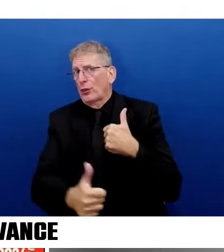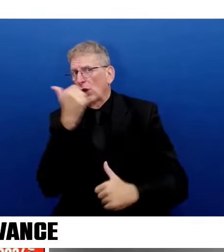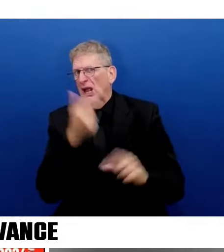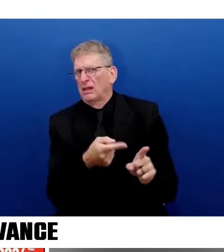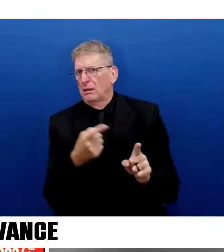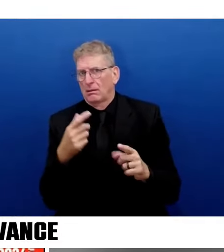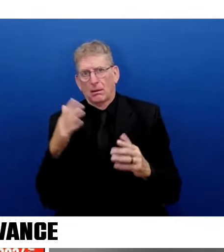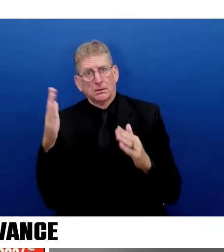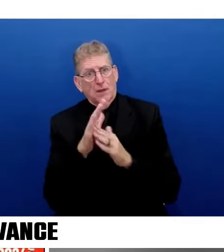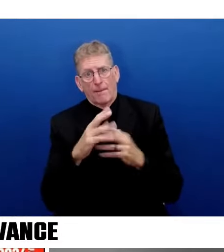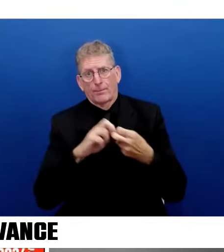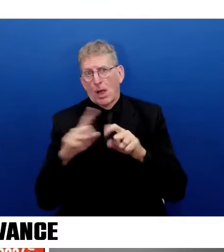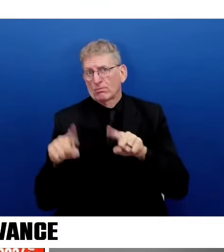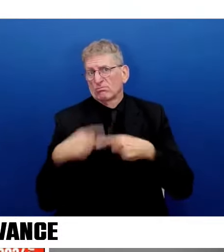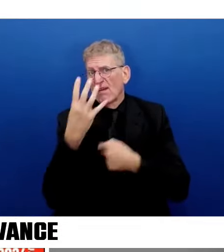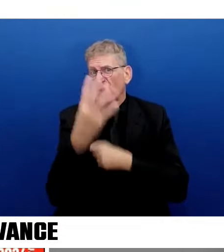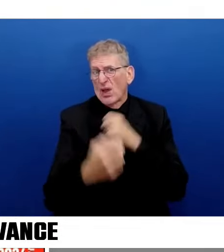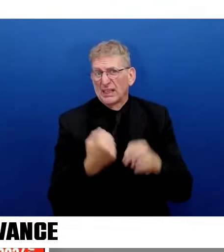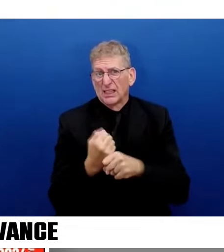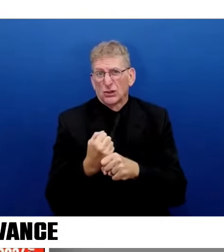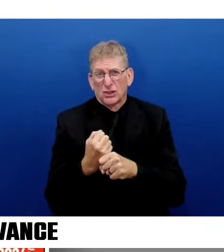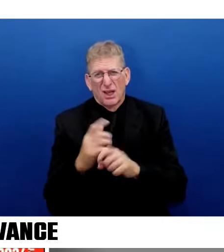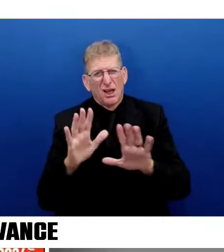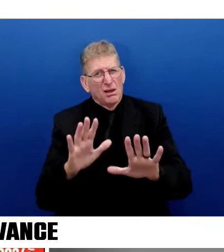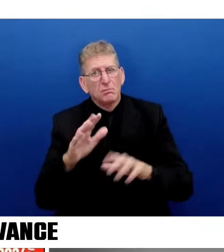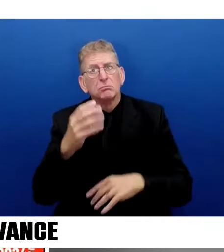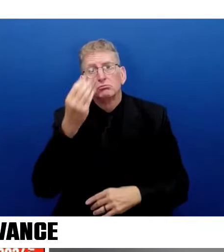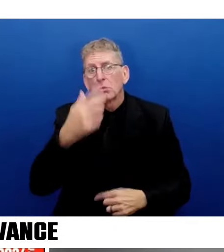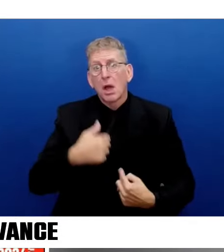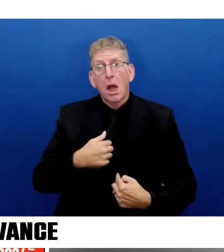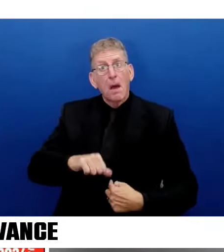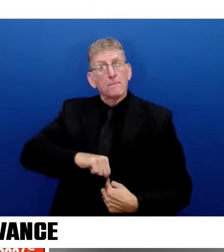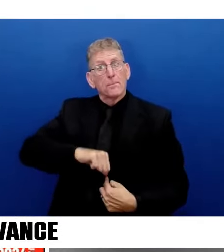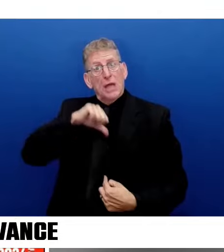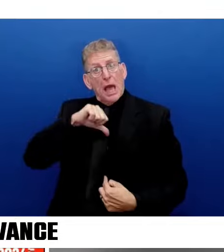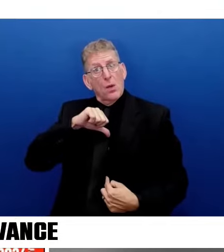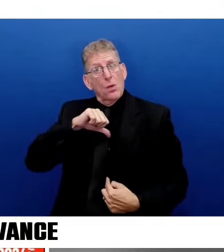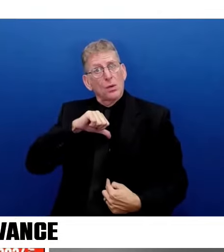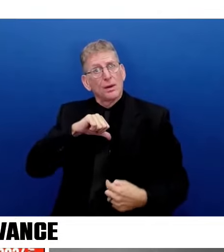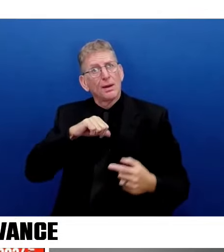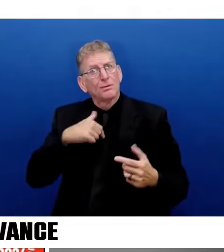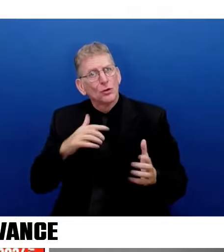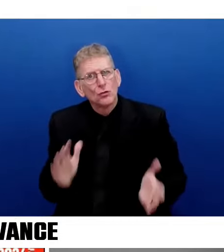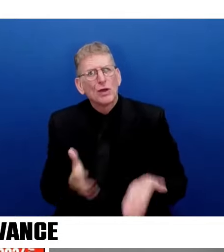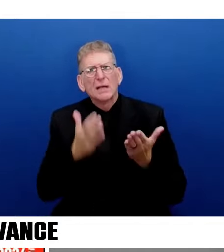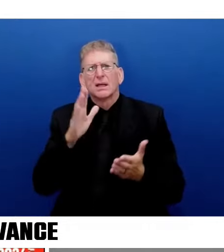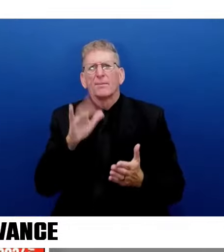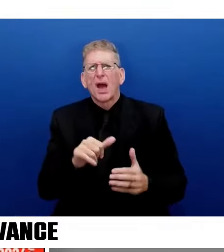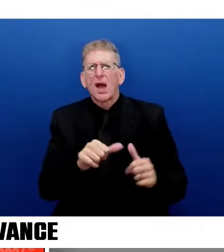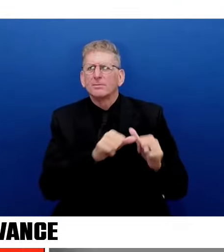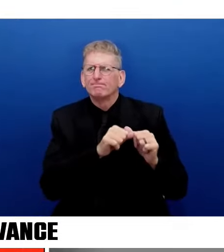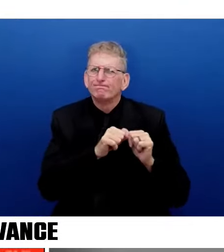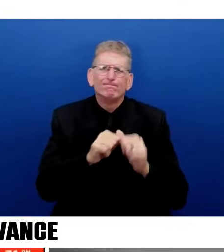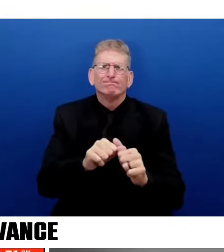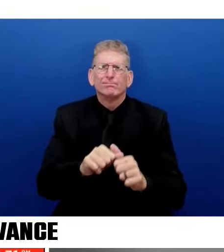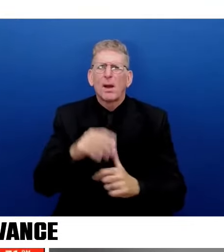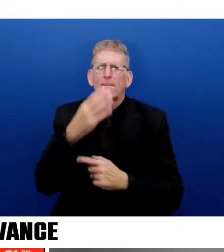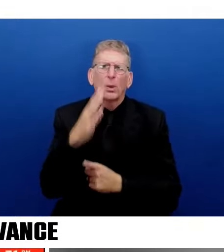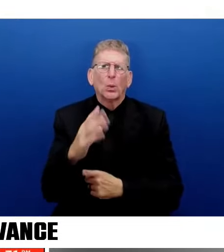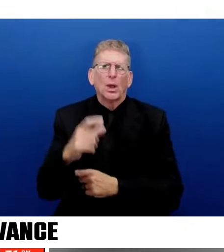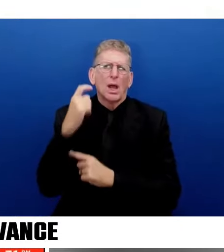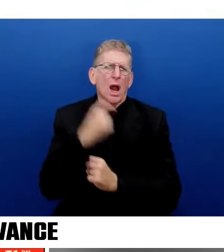was raised by 2 lifelong blue-collar Democrats, to have the endorsement of Bobby Kennedy Jr. and Tulsi Gabbard, lifelong leaders